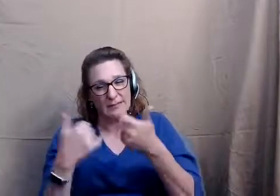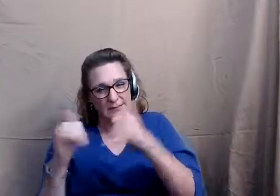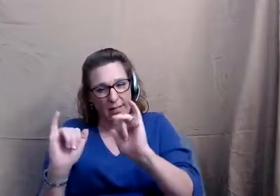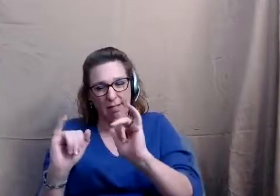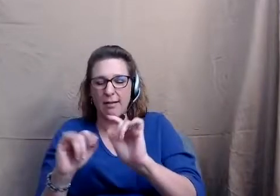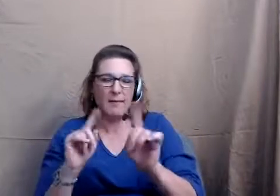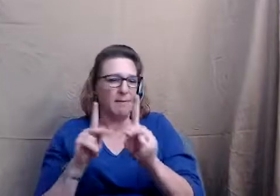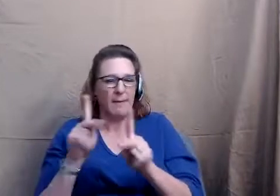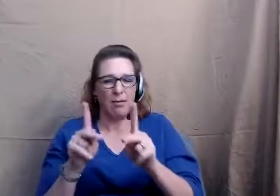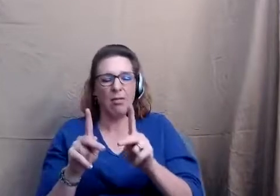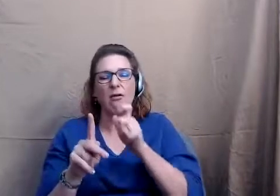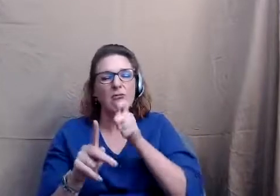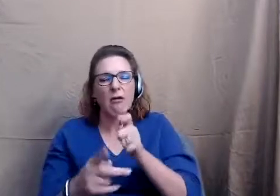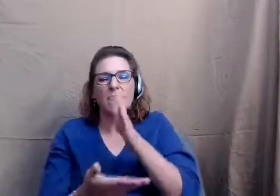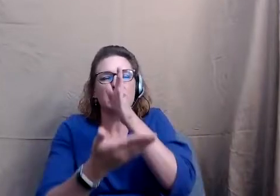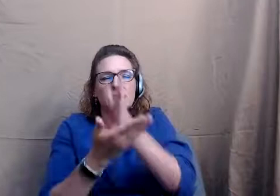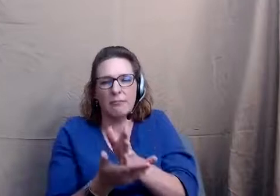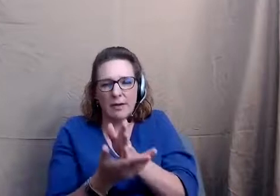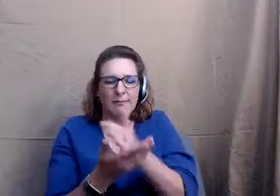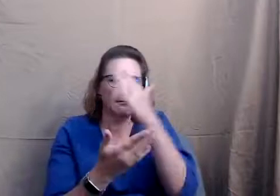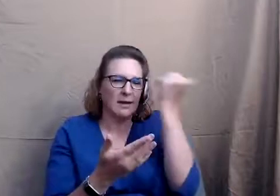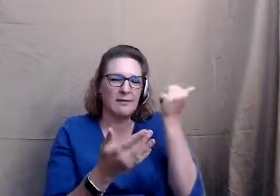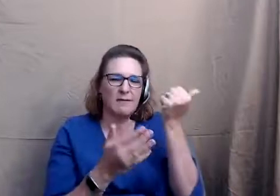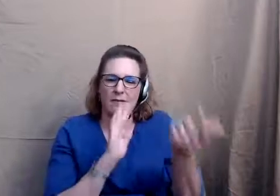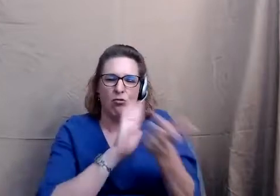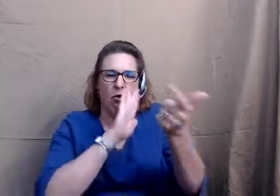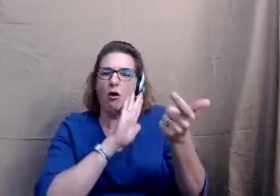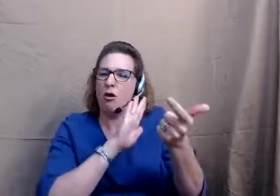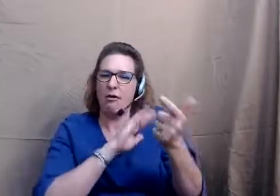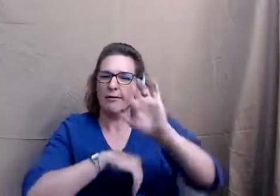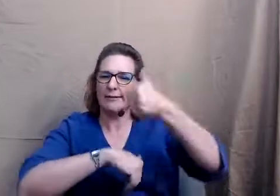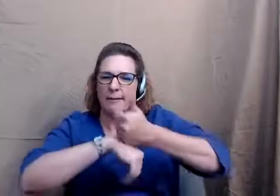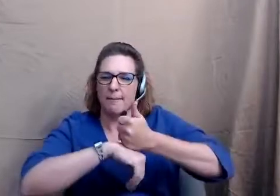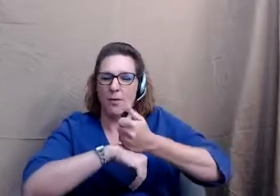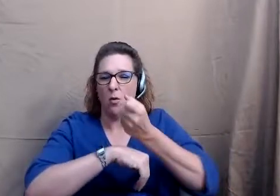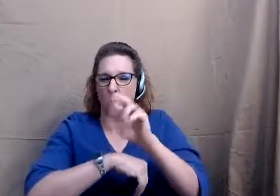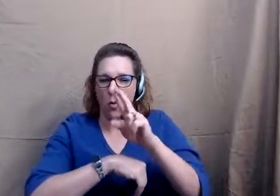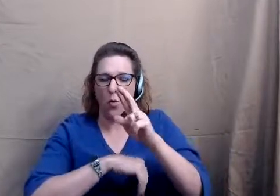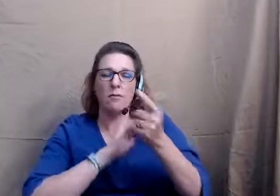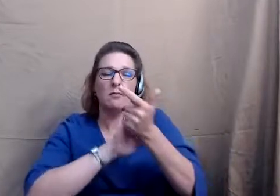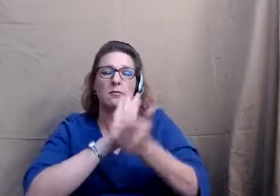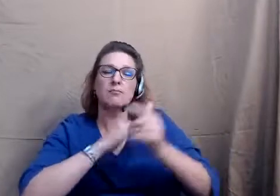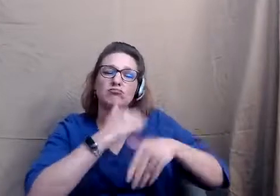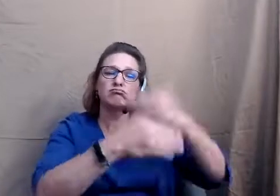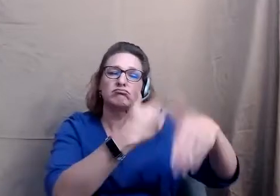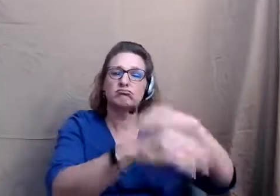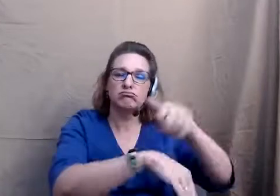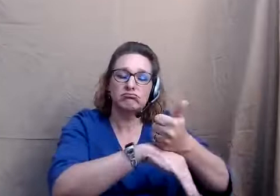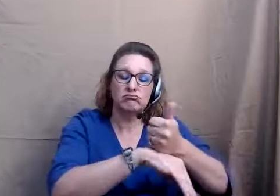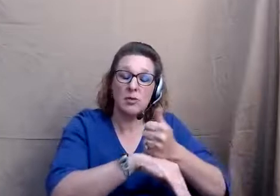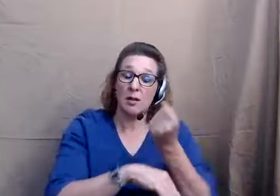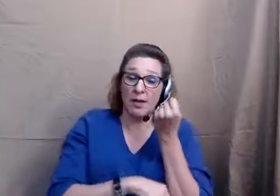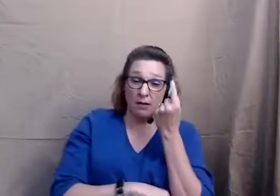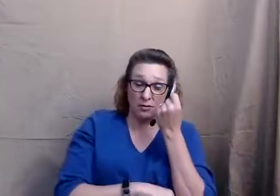being deterred by the existence of the criminal law and these processes. This is not to argue